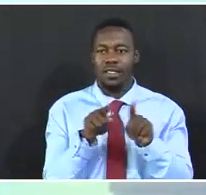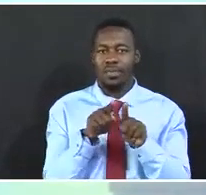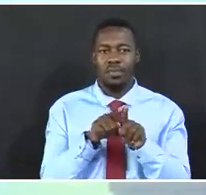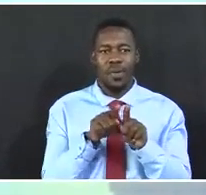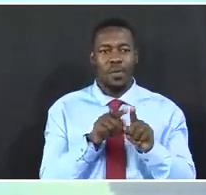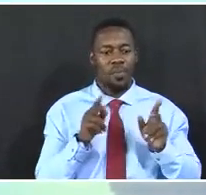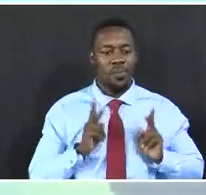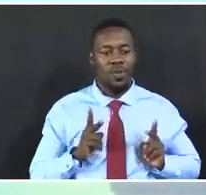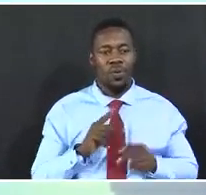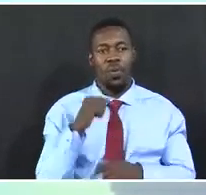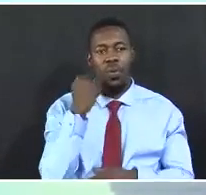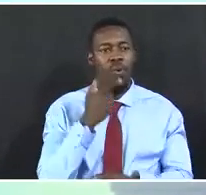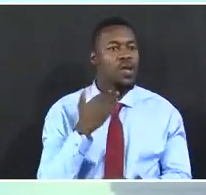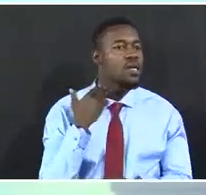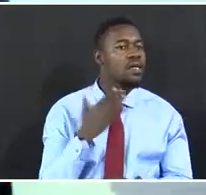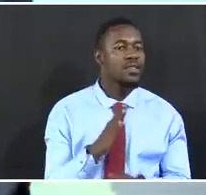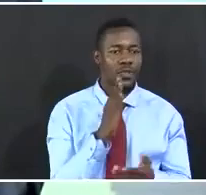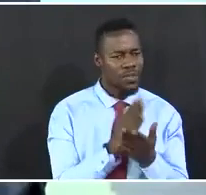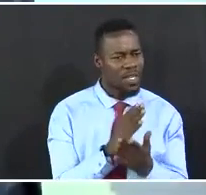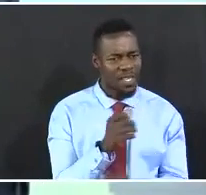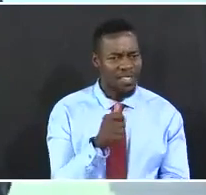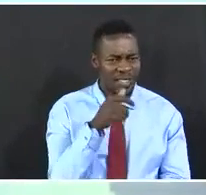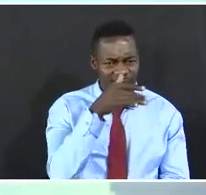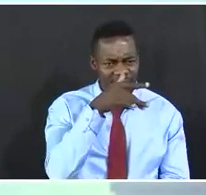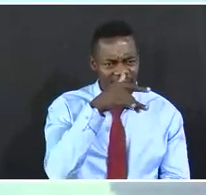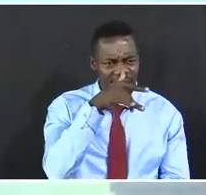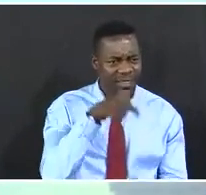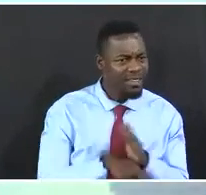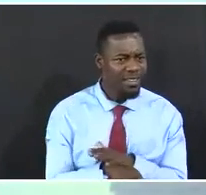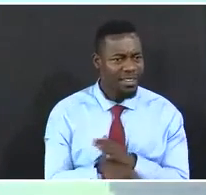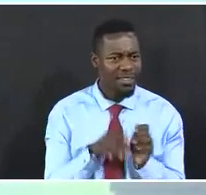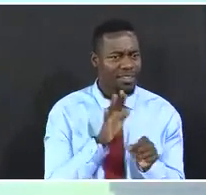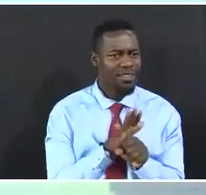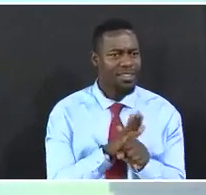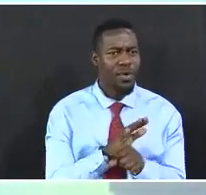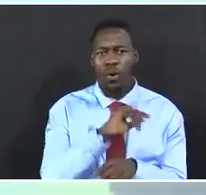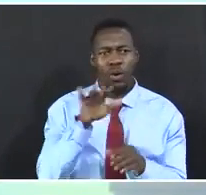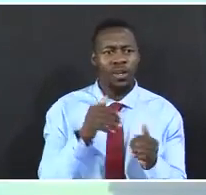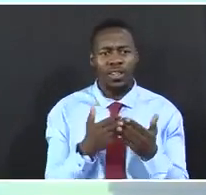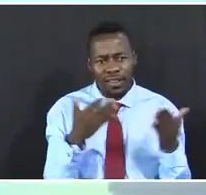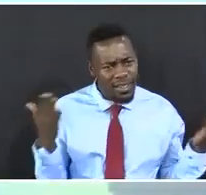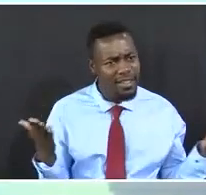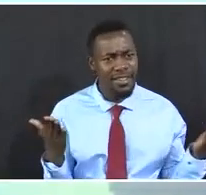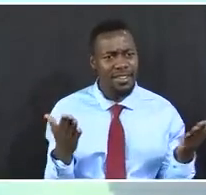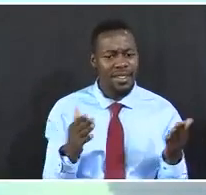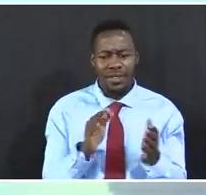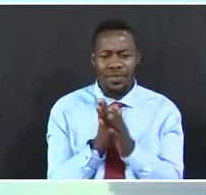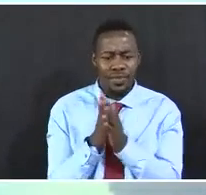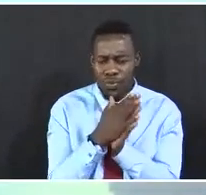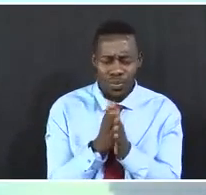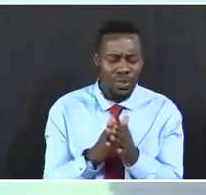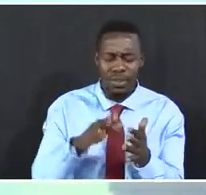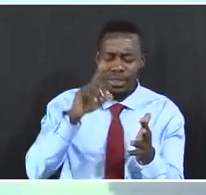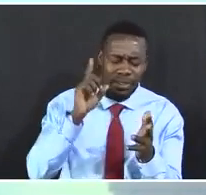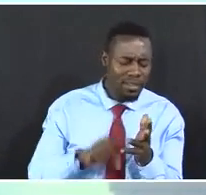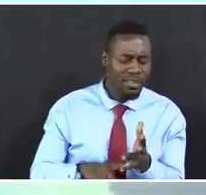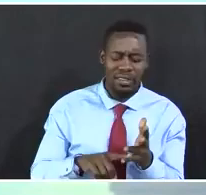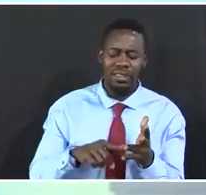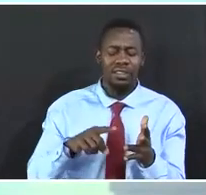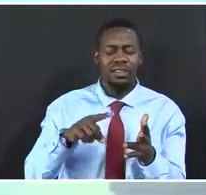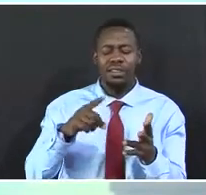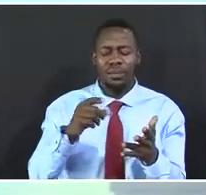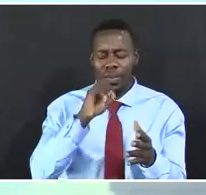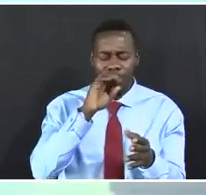obligations of truth or the honor of God's name. So friends, as I conclude,